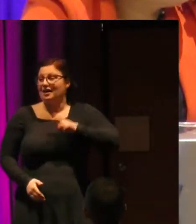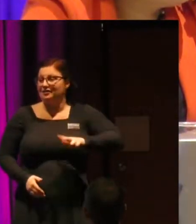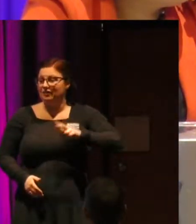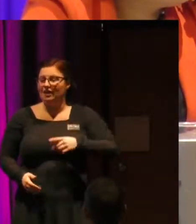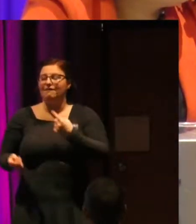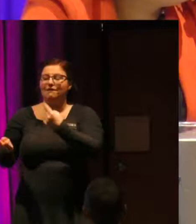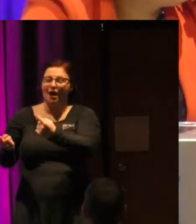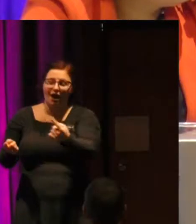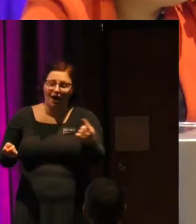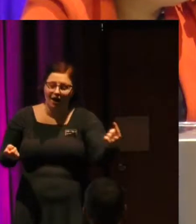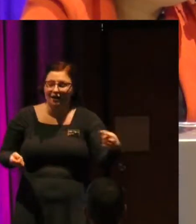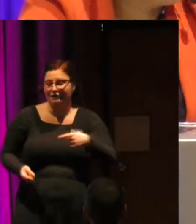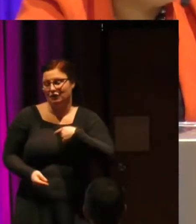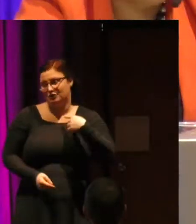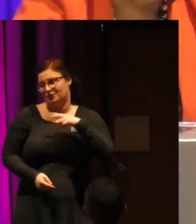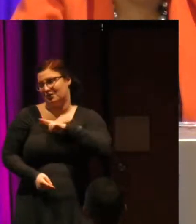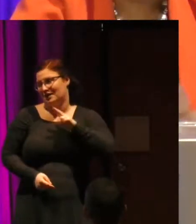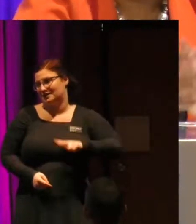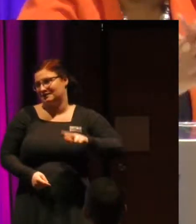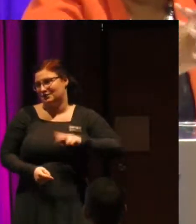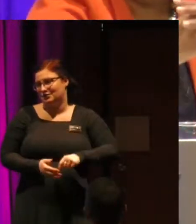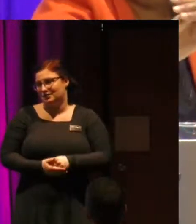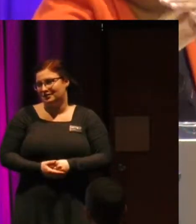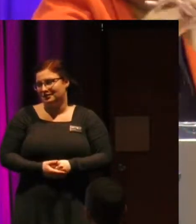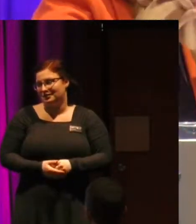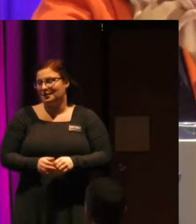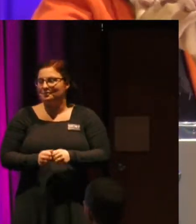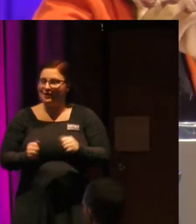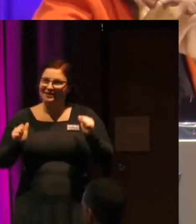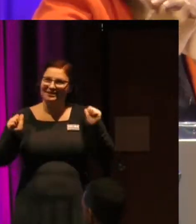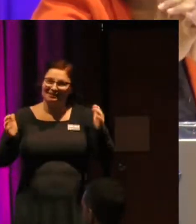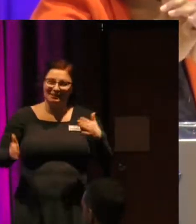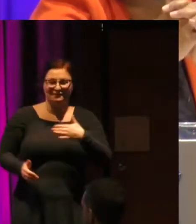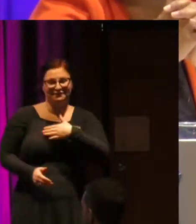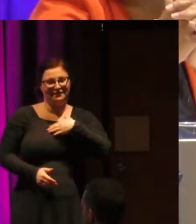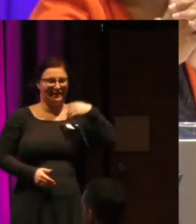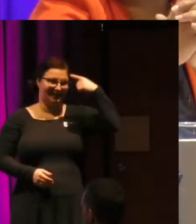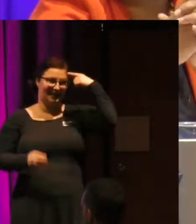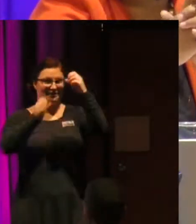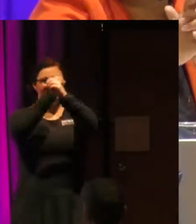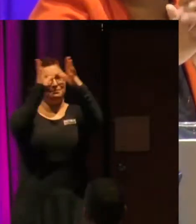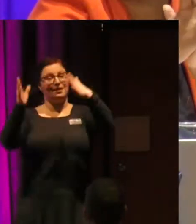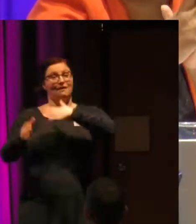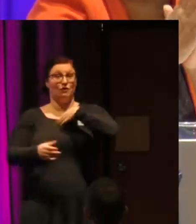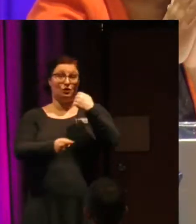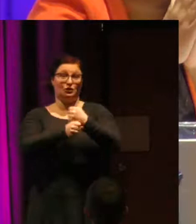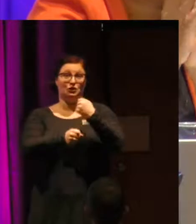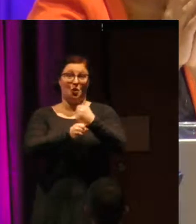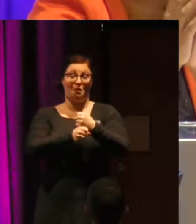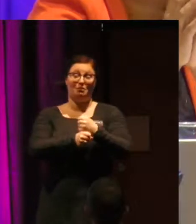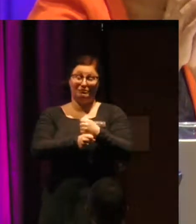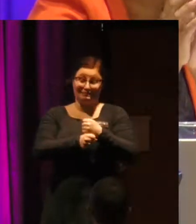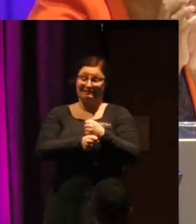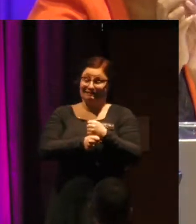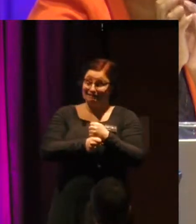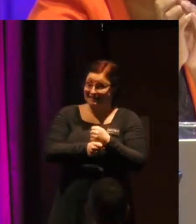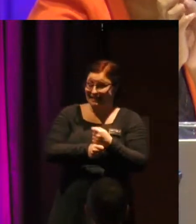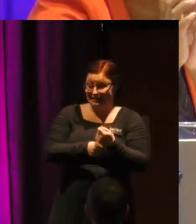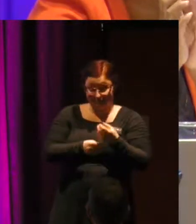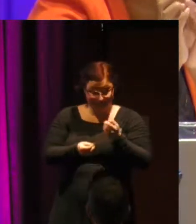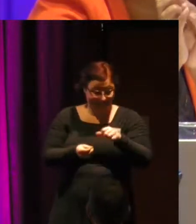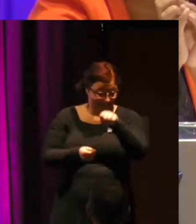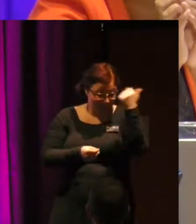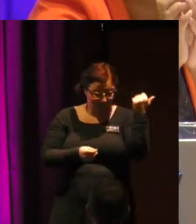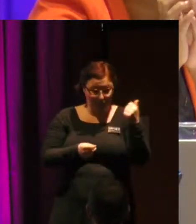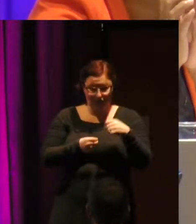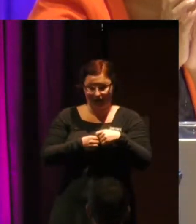us are responsible. But of course, we see our work a little bit problematic sometimes. We would be really delighted